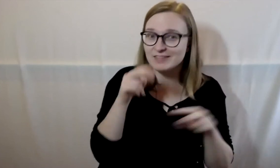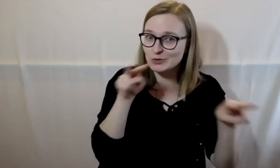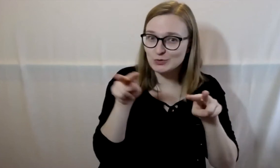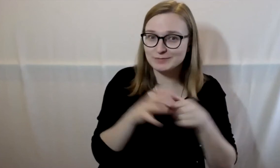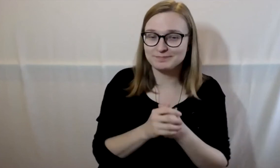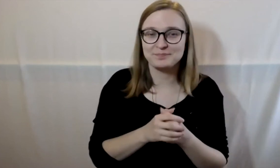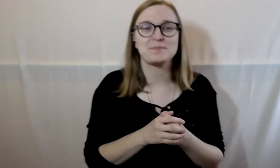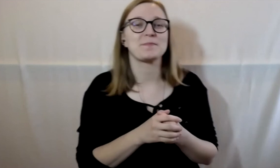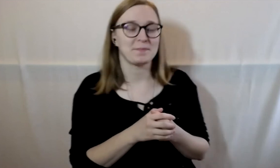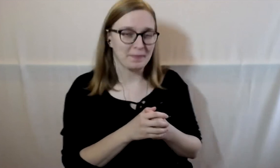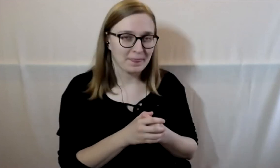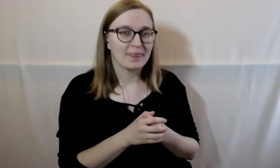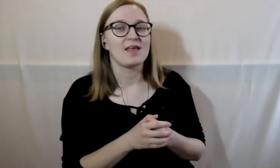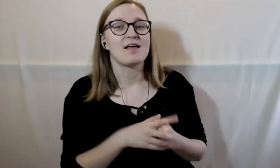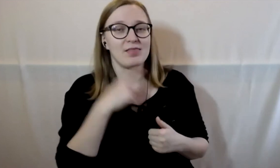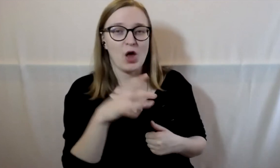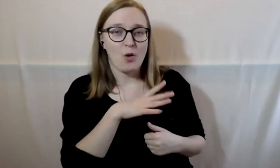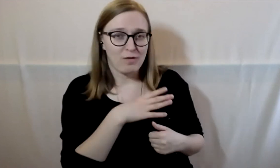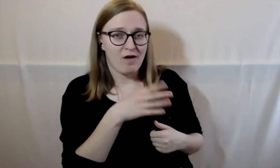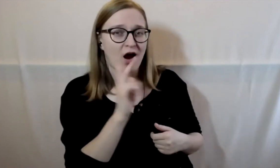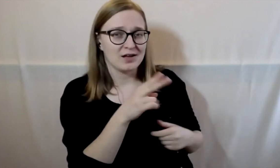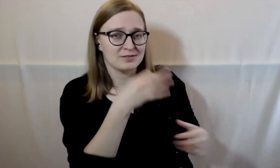A lot was said and not much is left, so